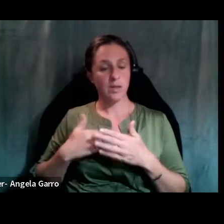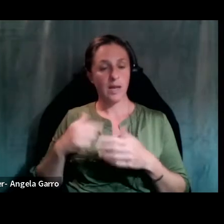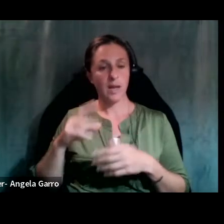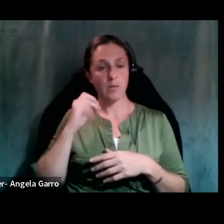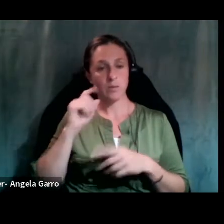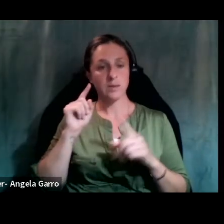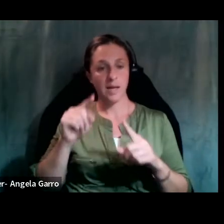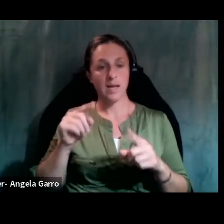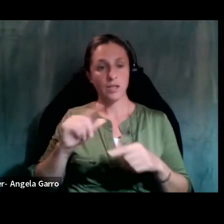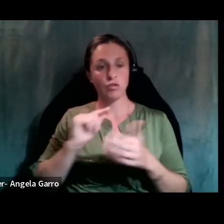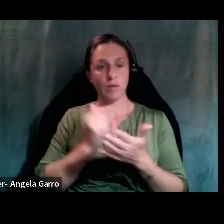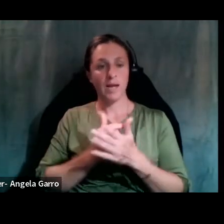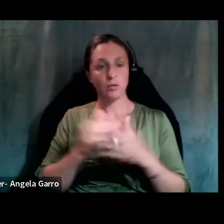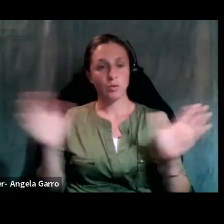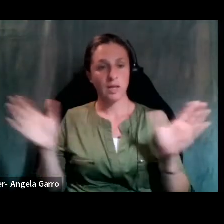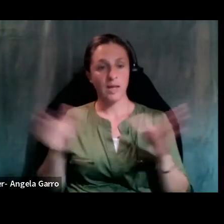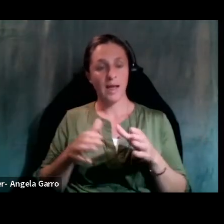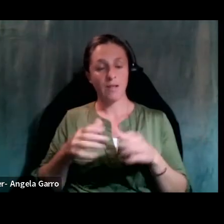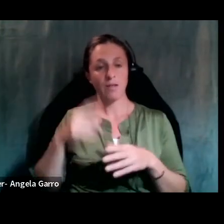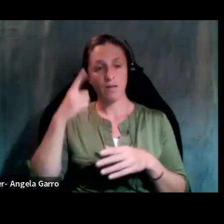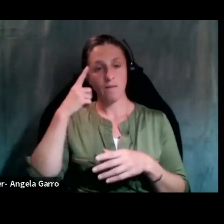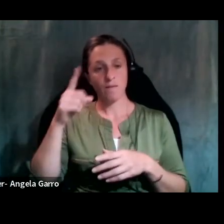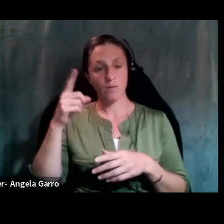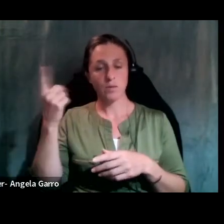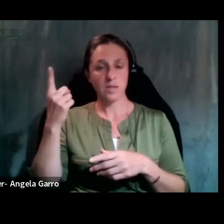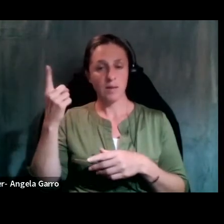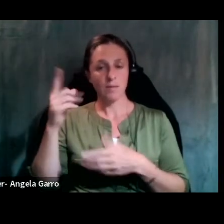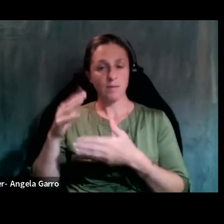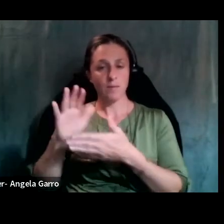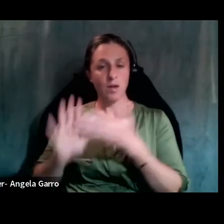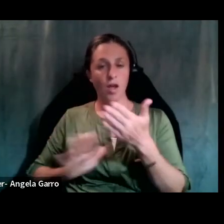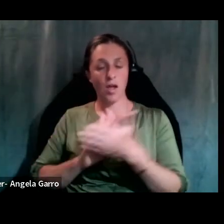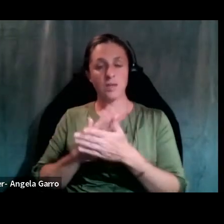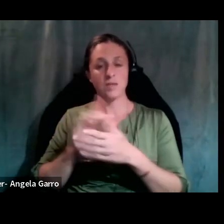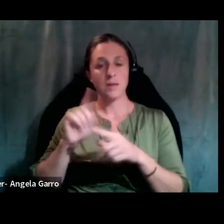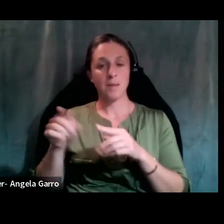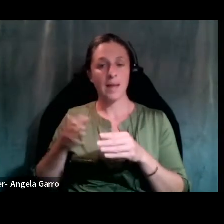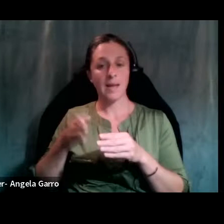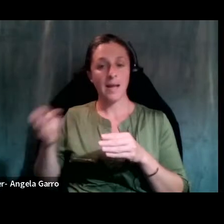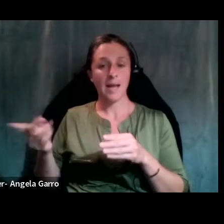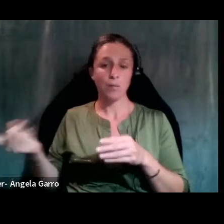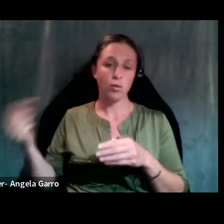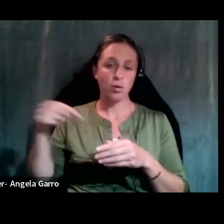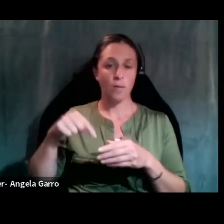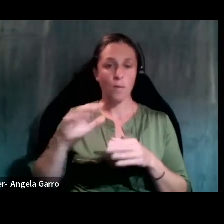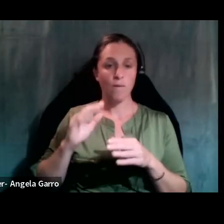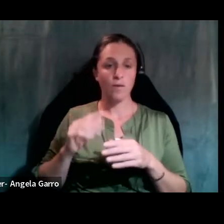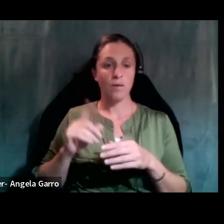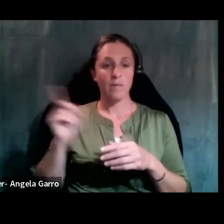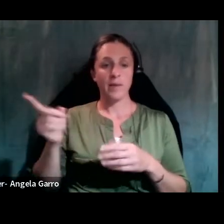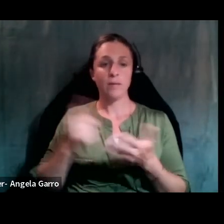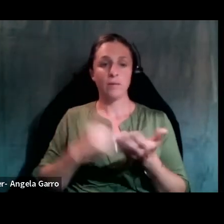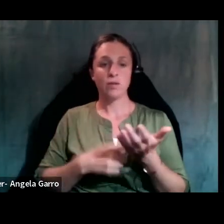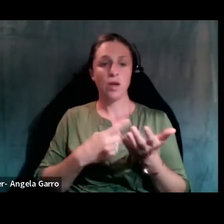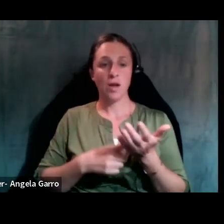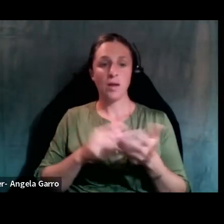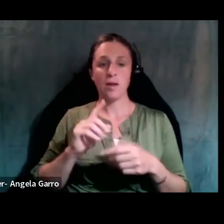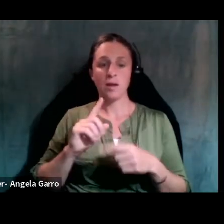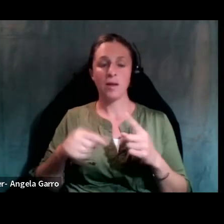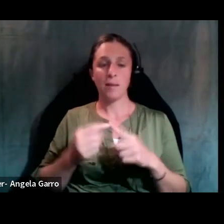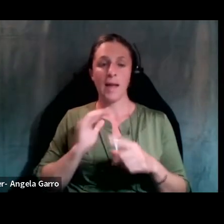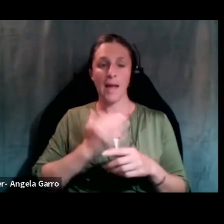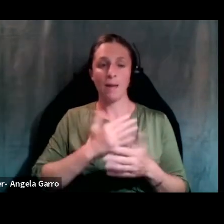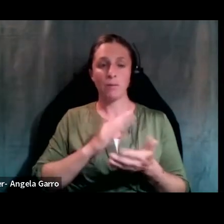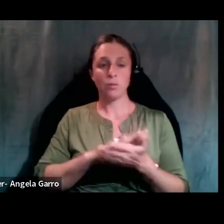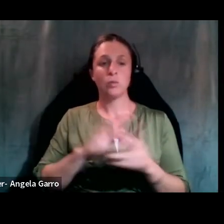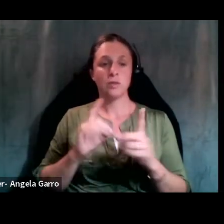graduation gathering for somebody from college, but a neighbor came over and they were talking about our school district, and